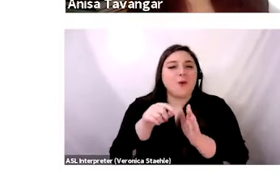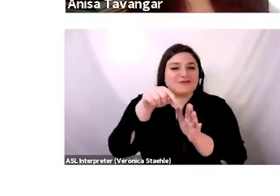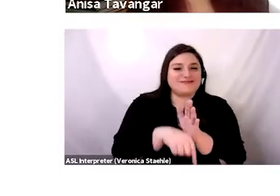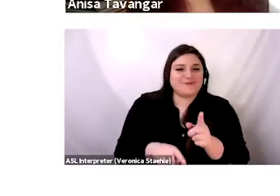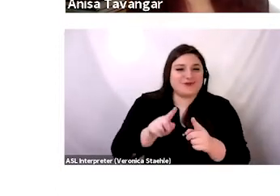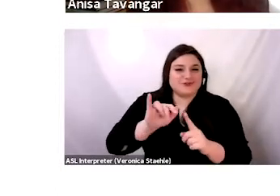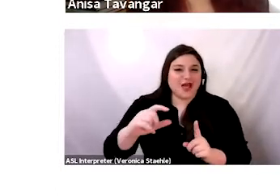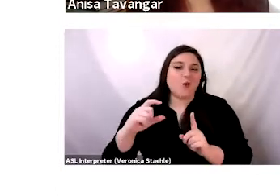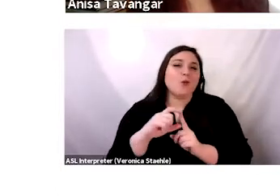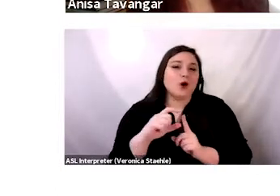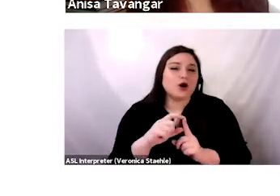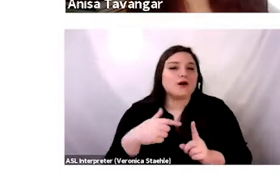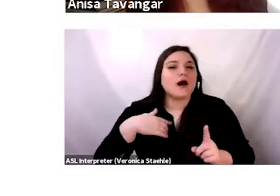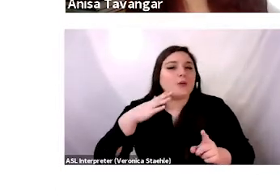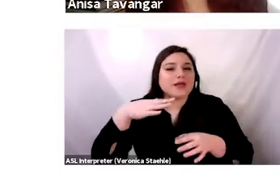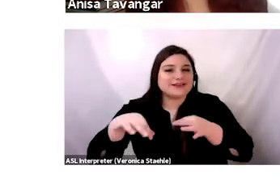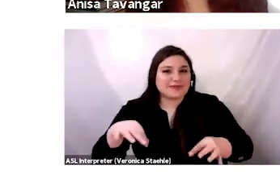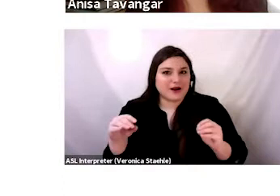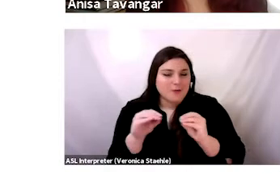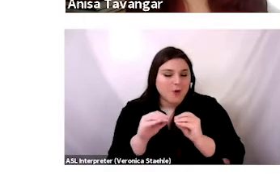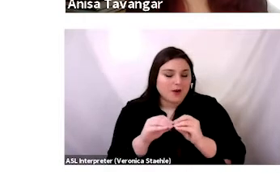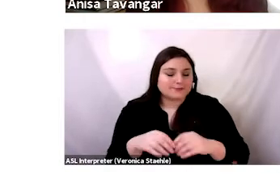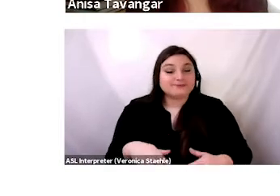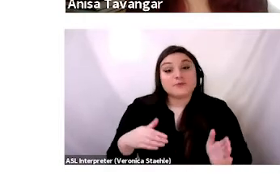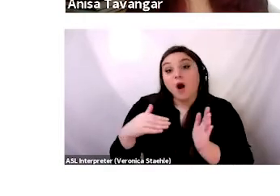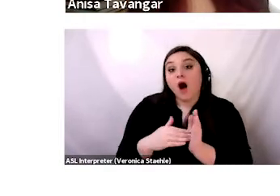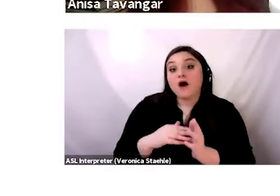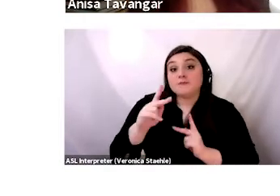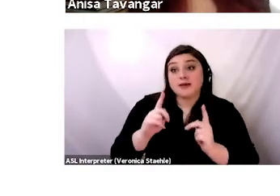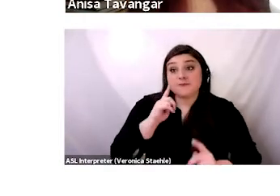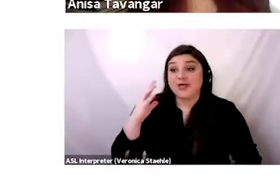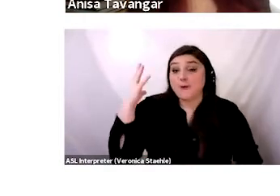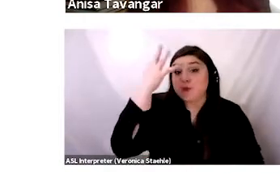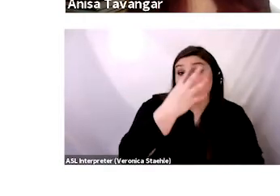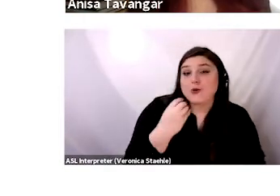further, because beauty, we often think of it as